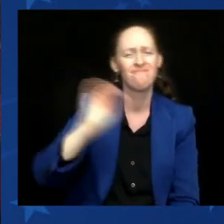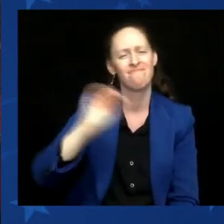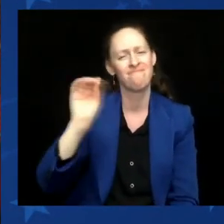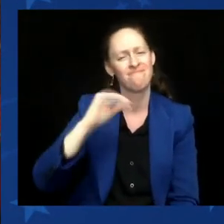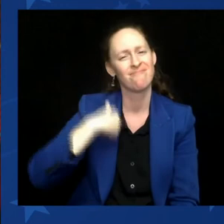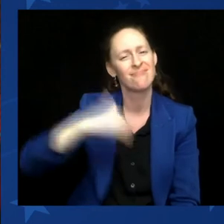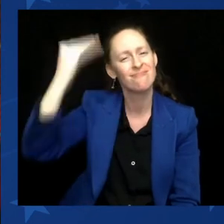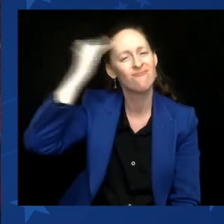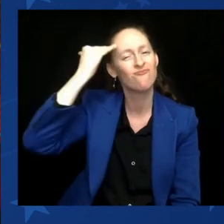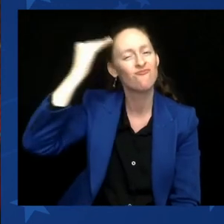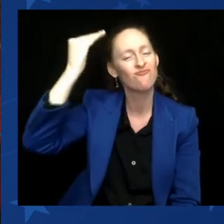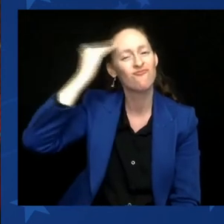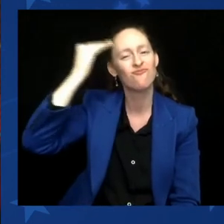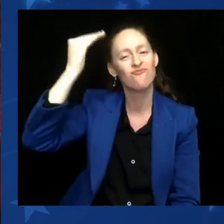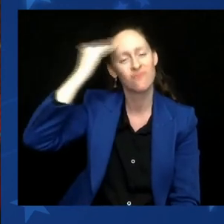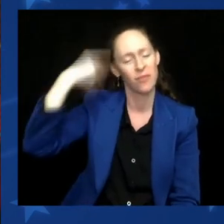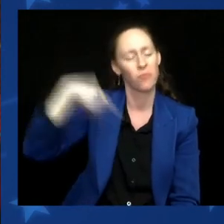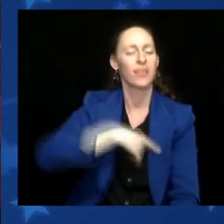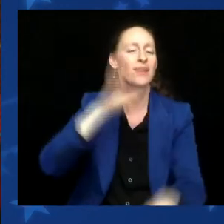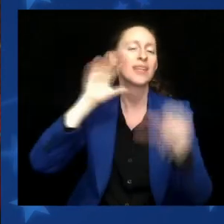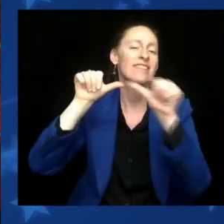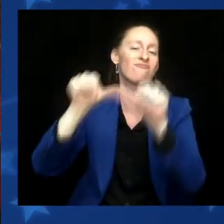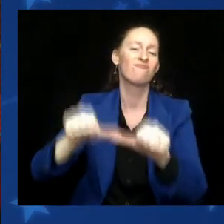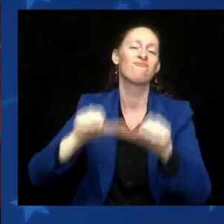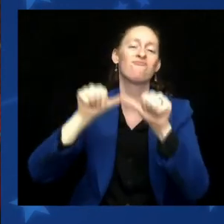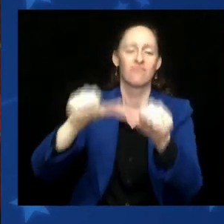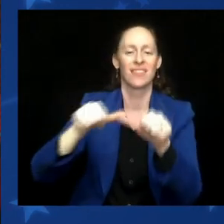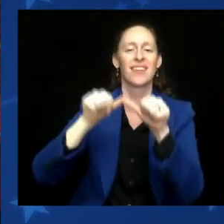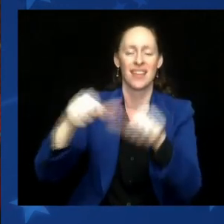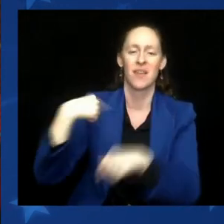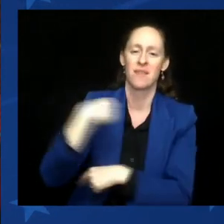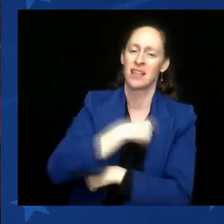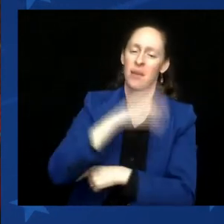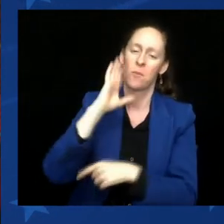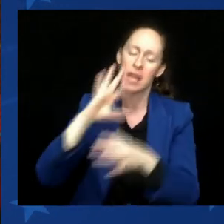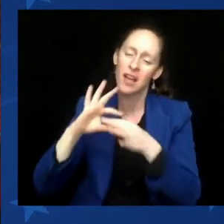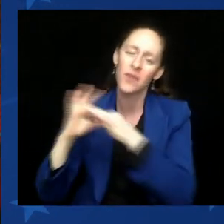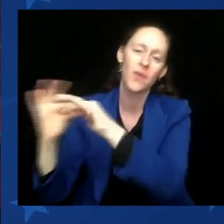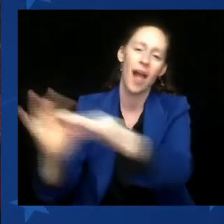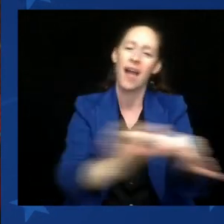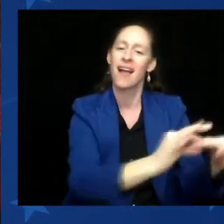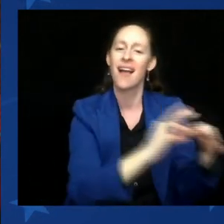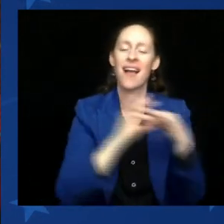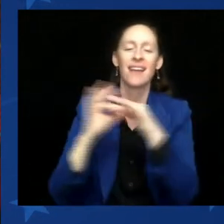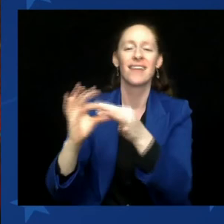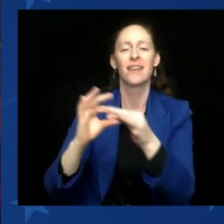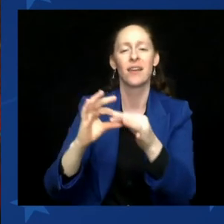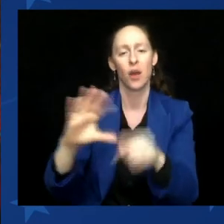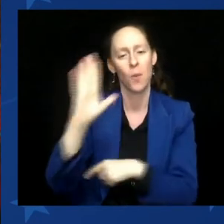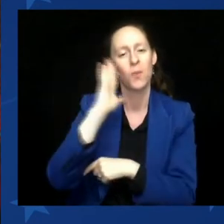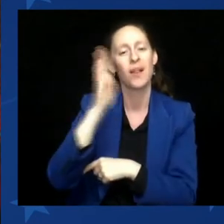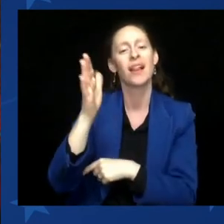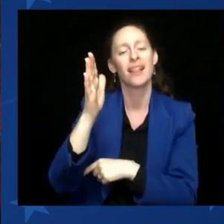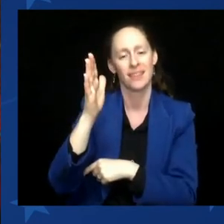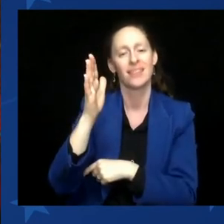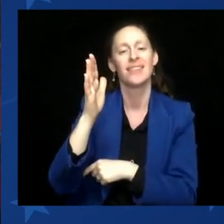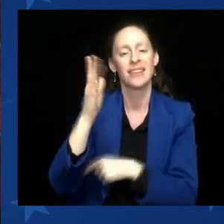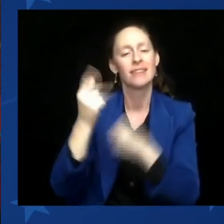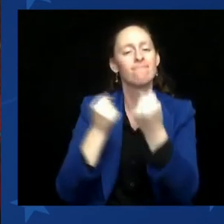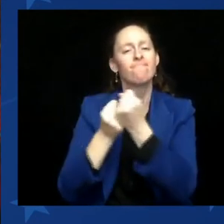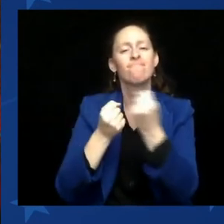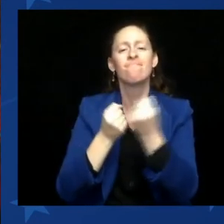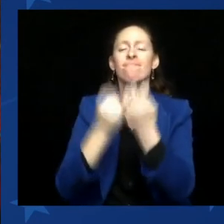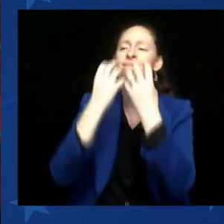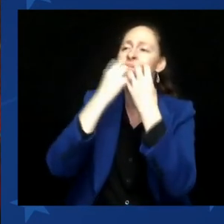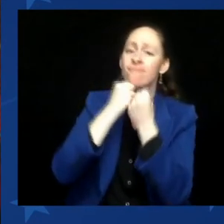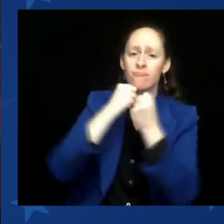come together as a nation that will secure our democracy, that for the next 200 years, we'll have what we